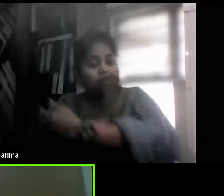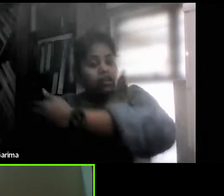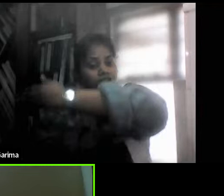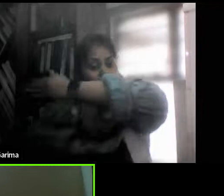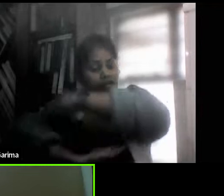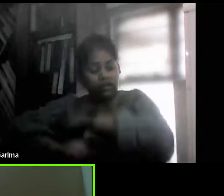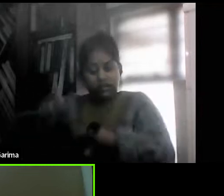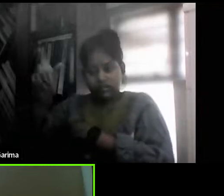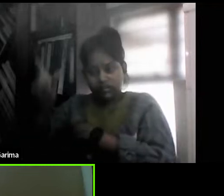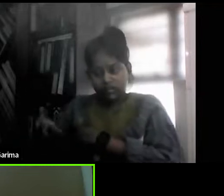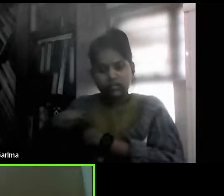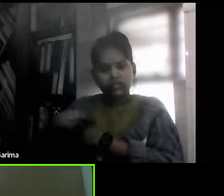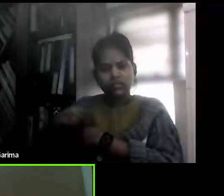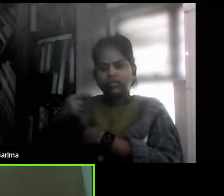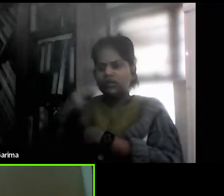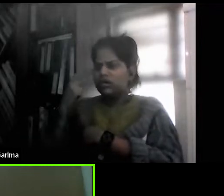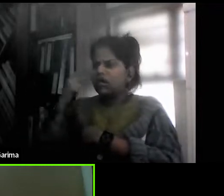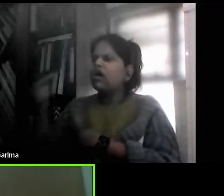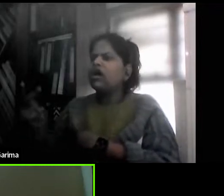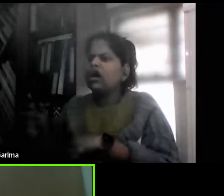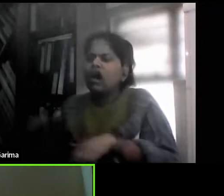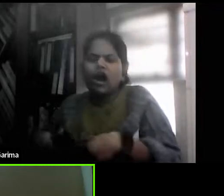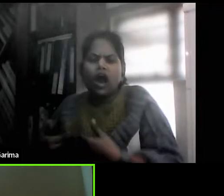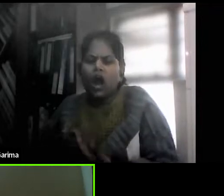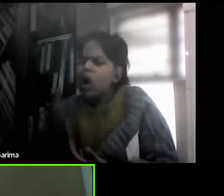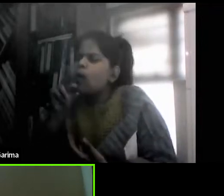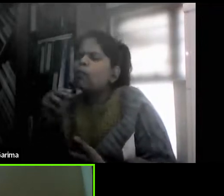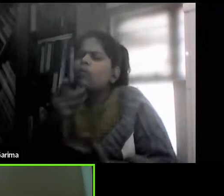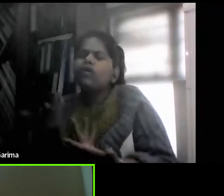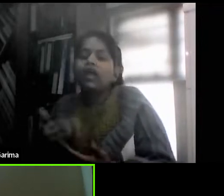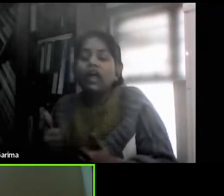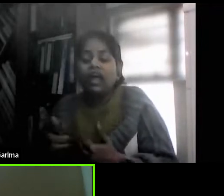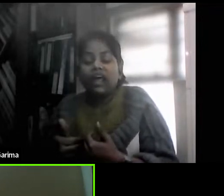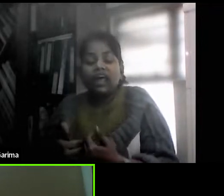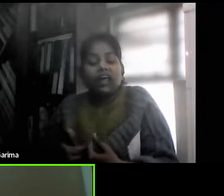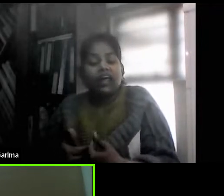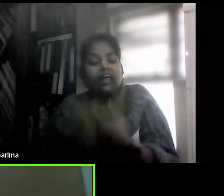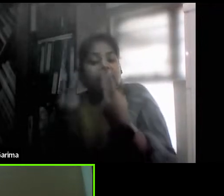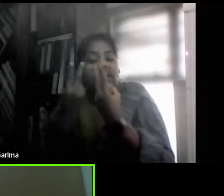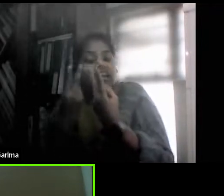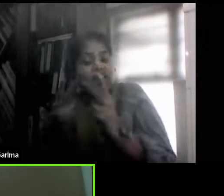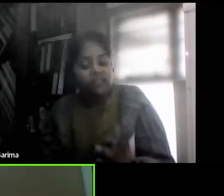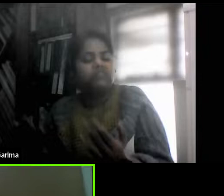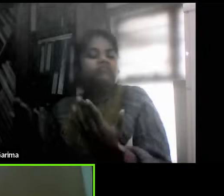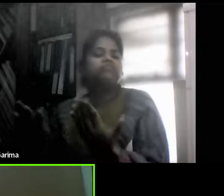should be addressed as differently able, because disabled in Tamil, it has a very, very,